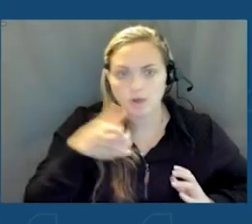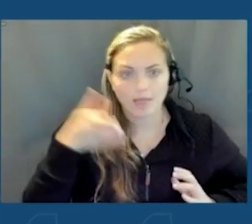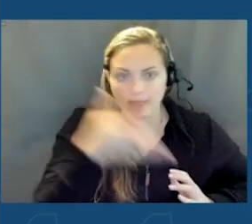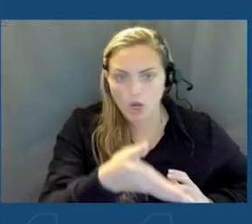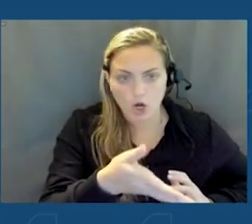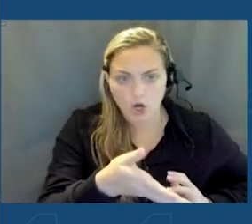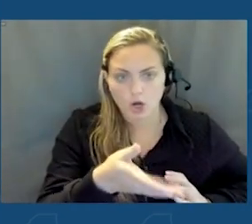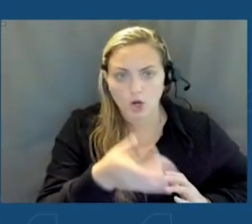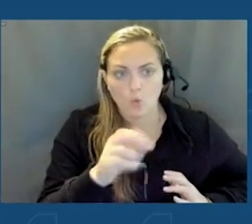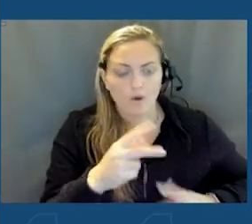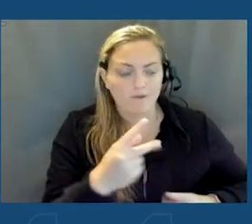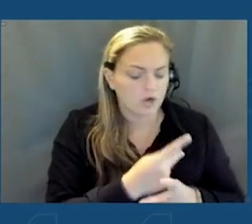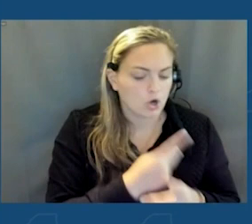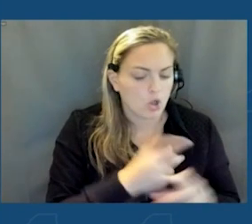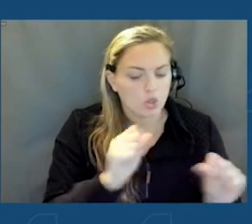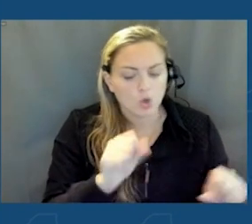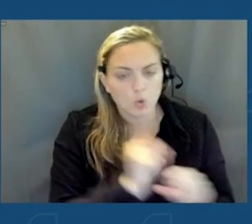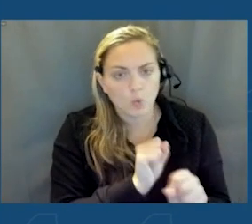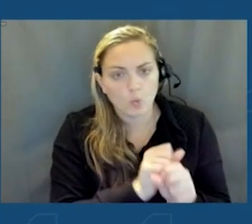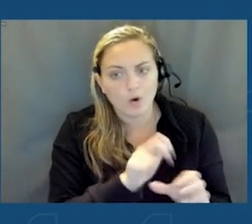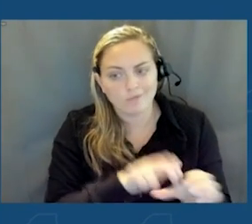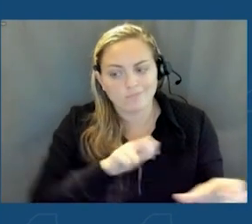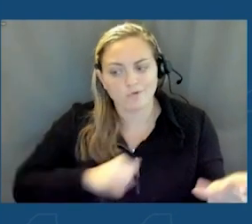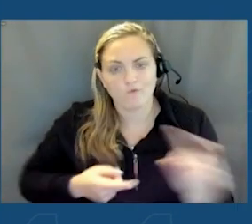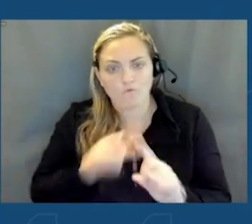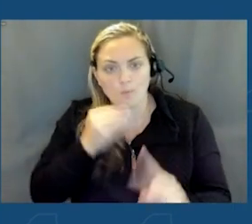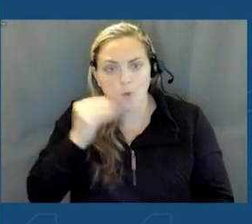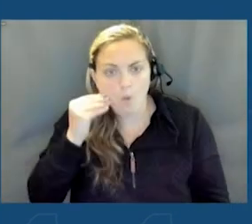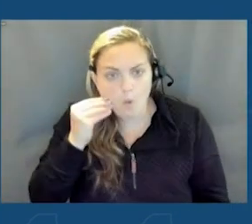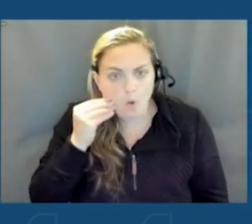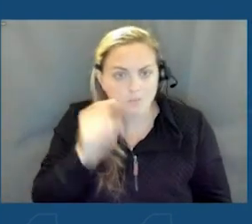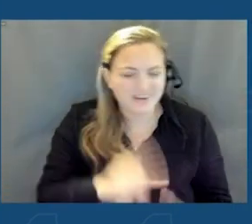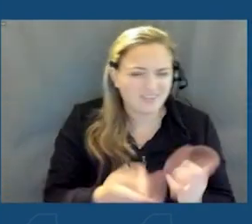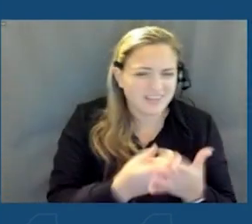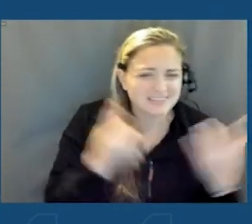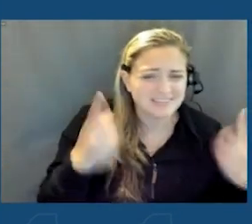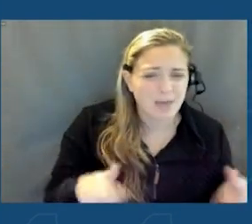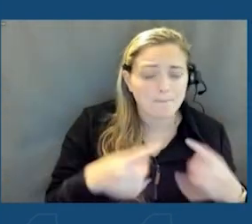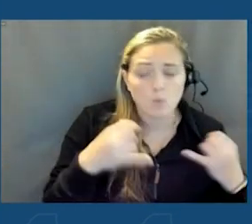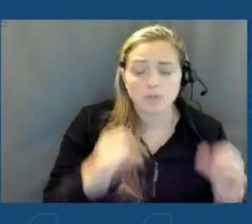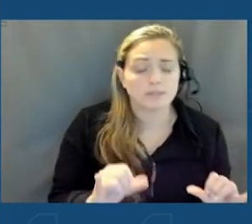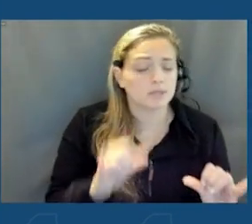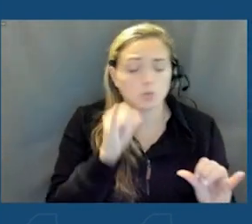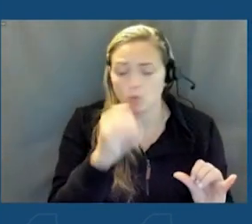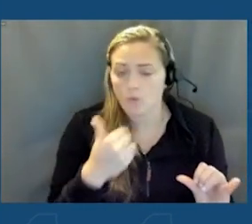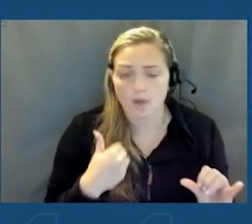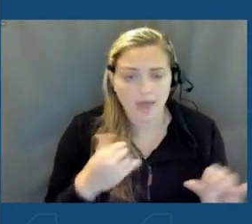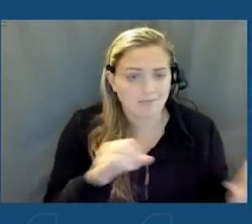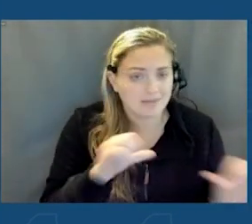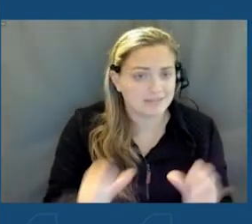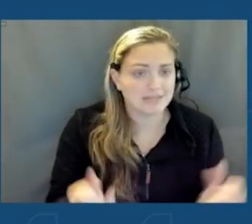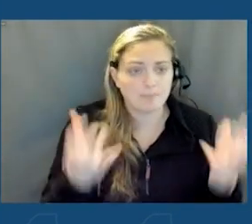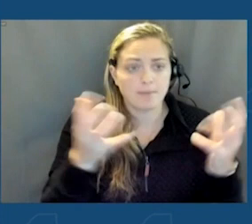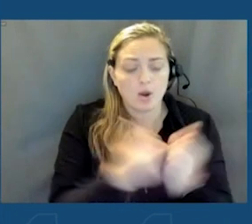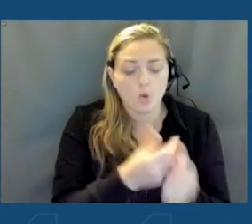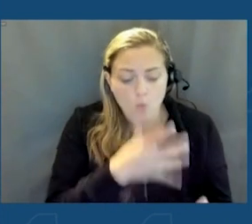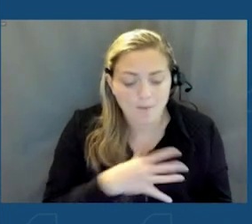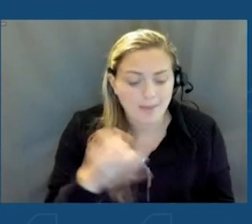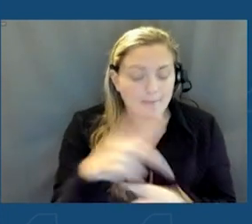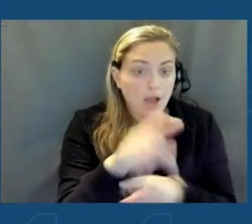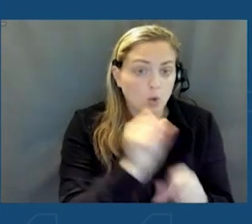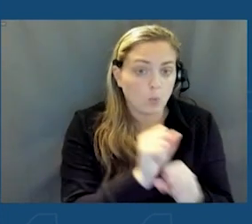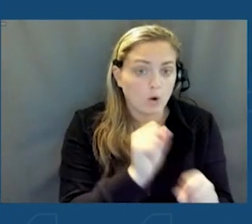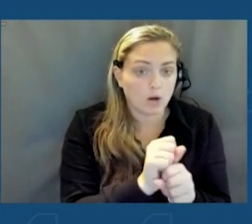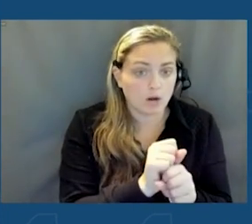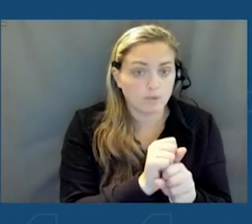or figured out they could work remotely and different things happened. But we still do not have the same number of women back in the workplace that we